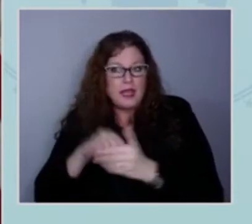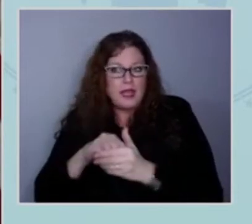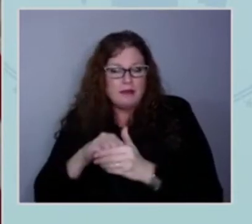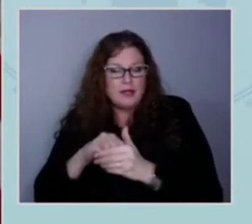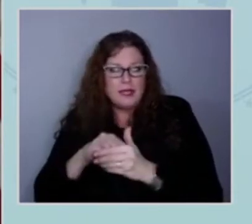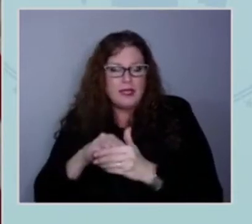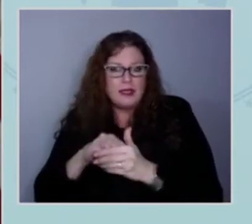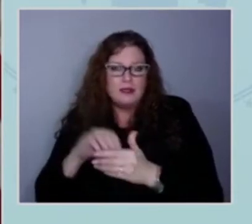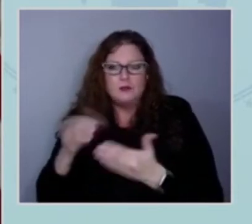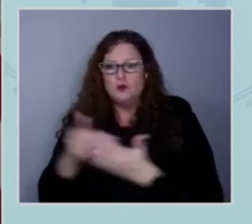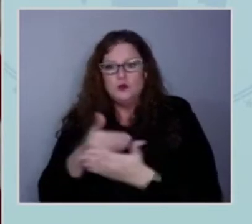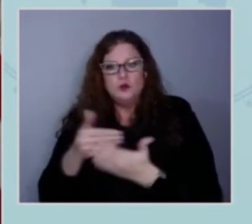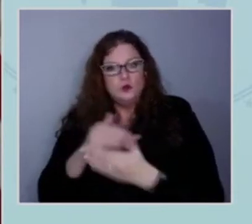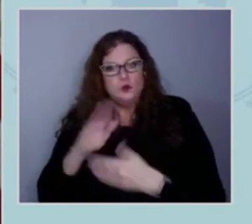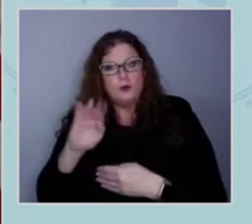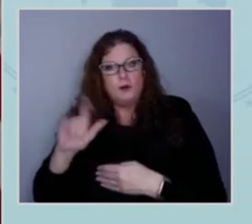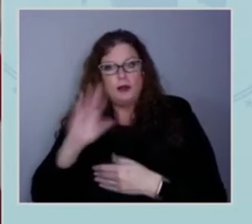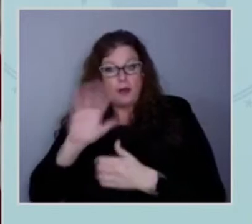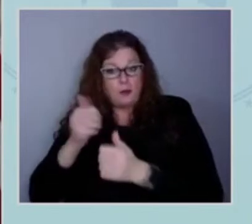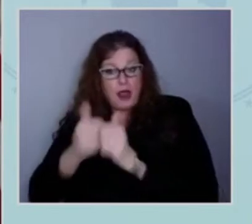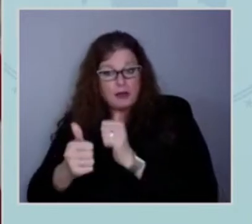number, in